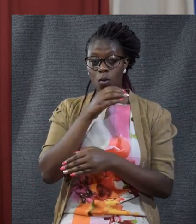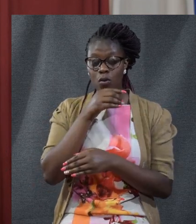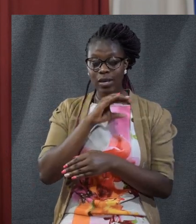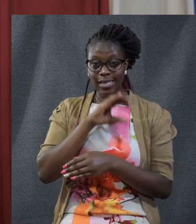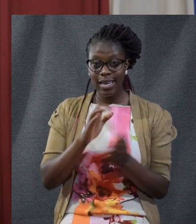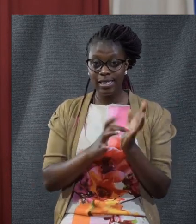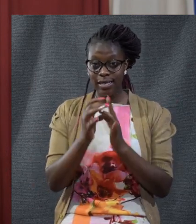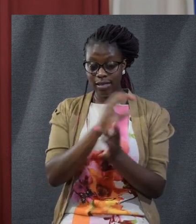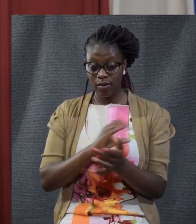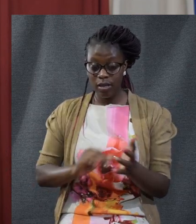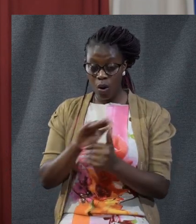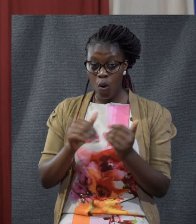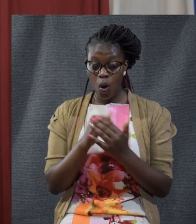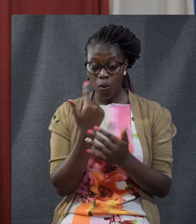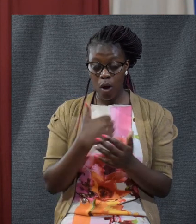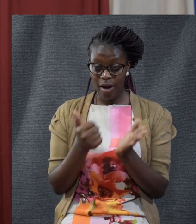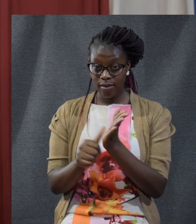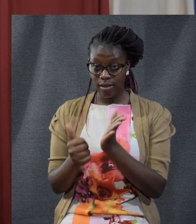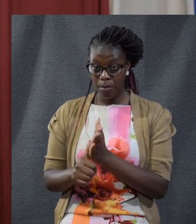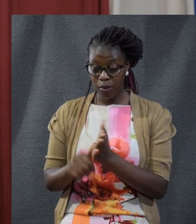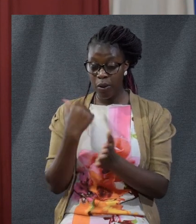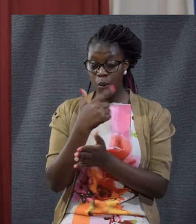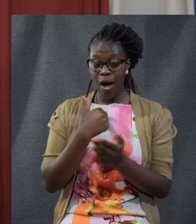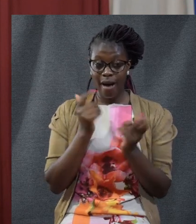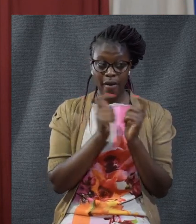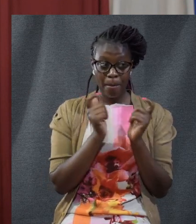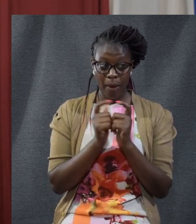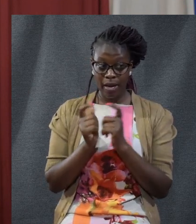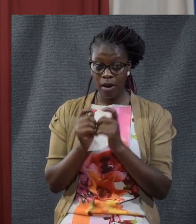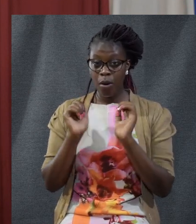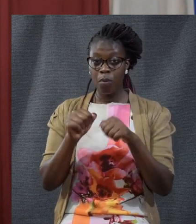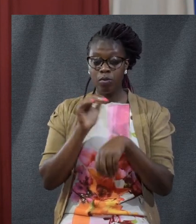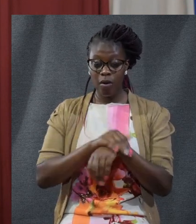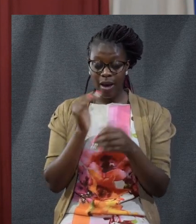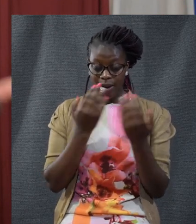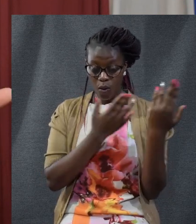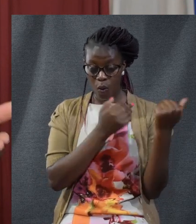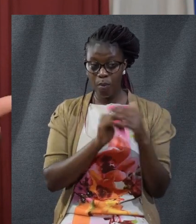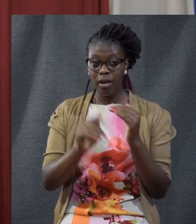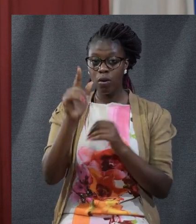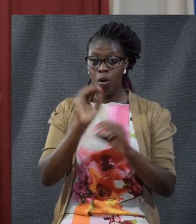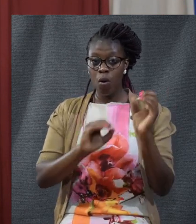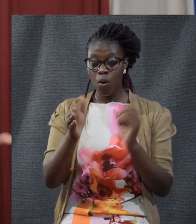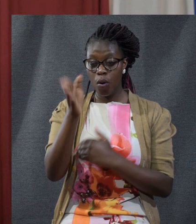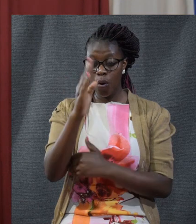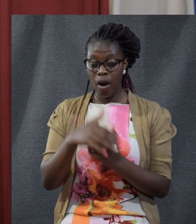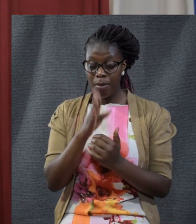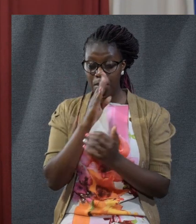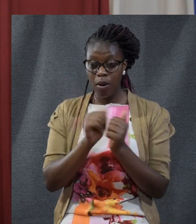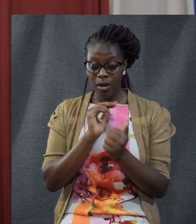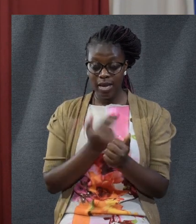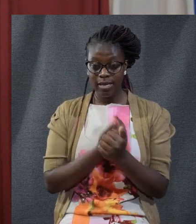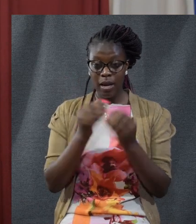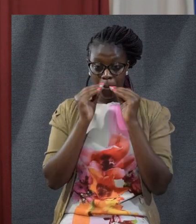Son, Jesus Christ, that all of us here, God, who are going through troubles, going through pain, may find hope in you. So, God Almighty, visit with